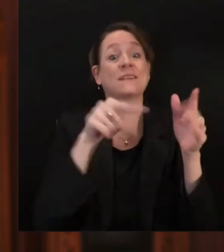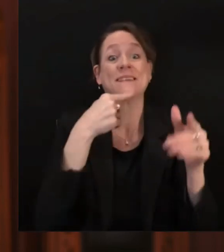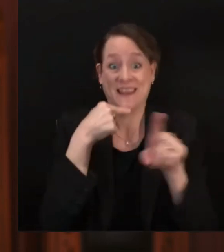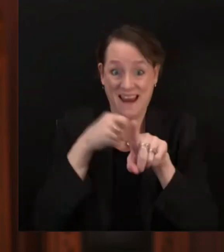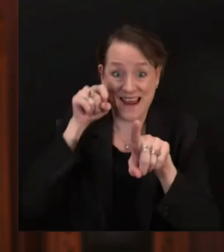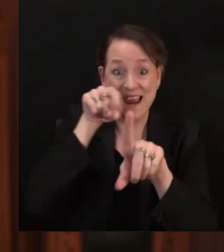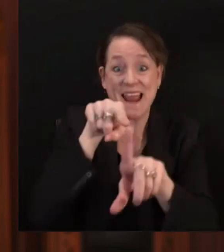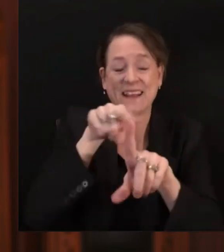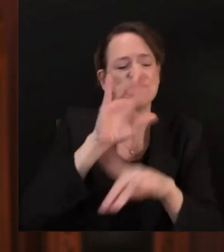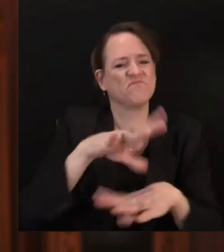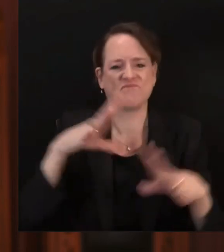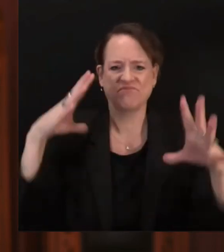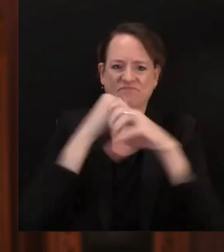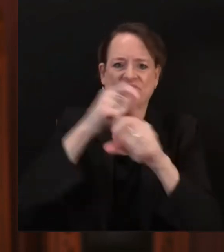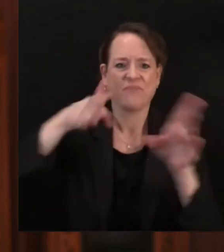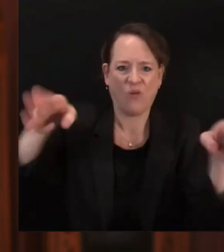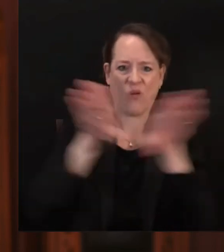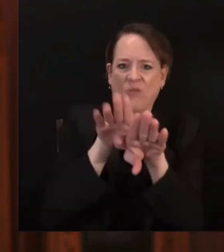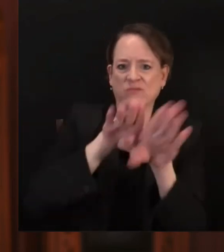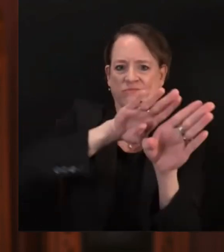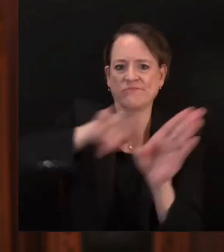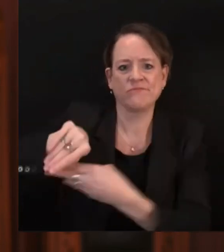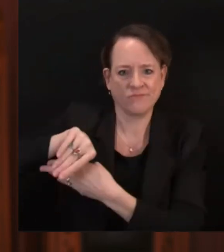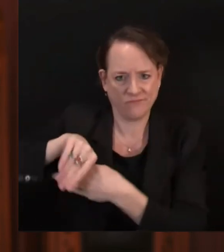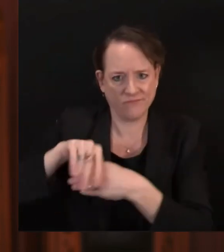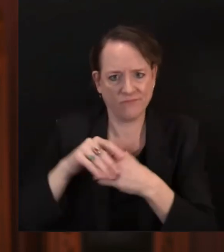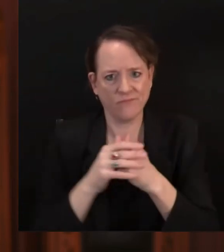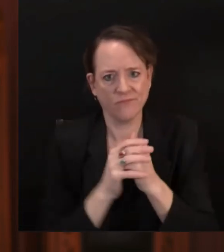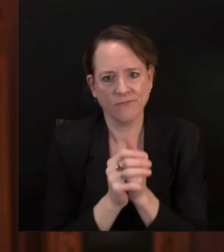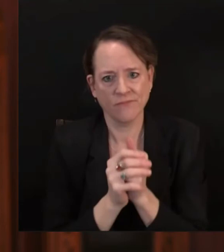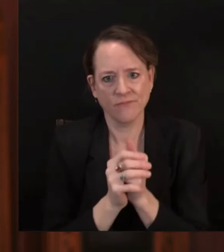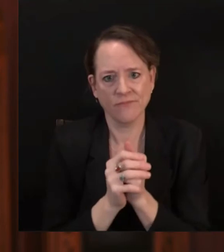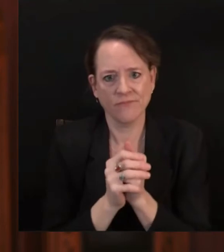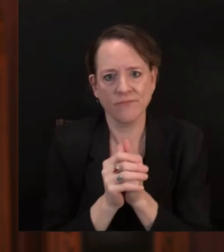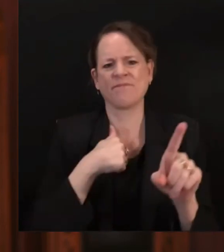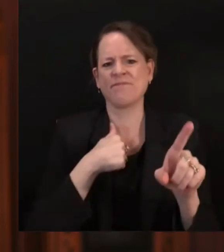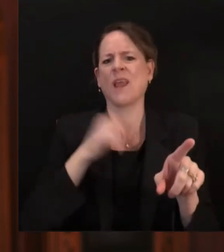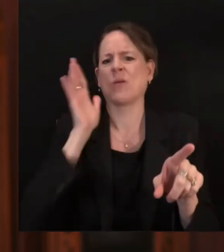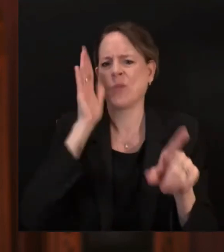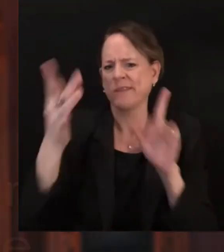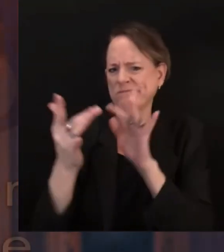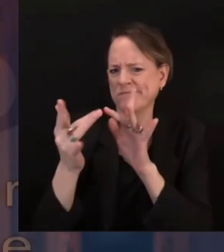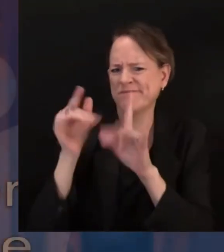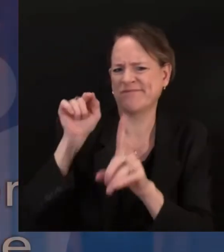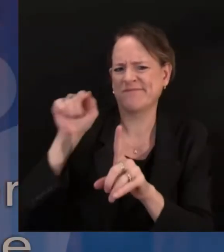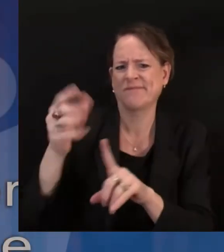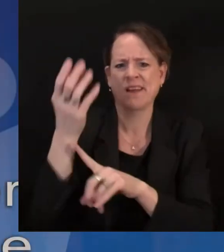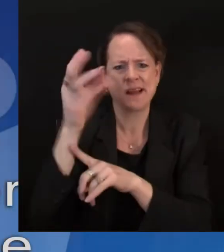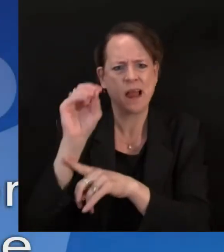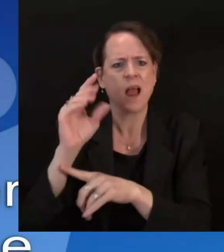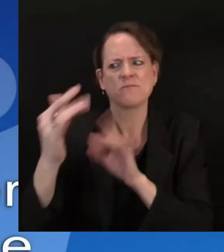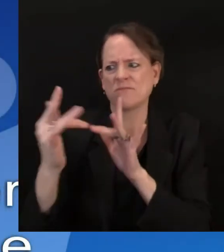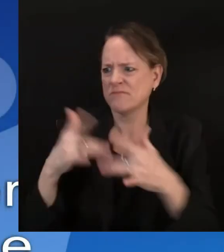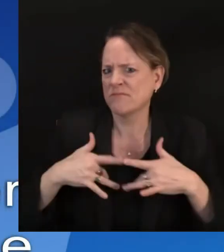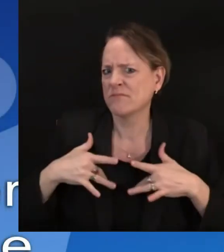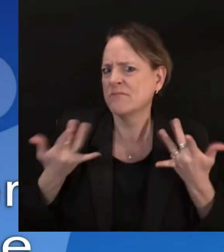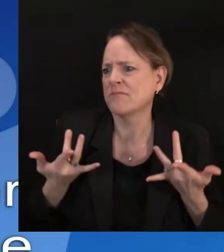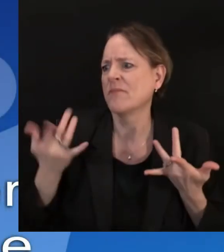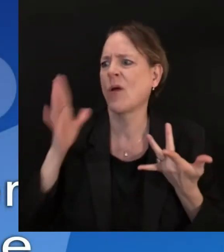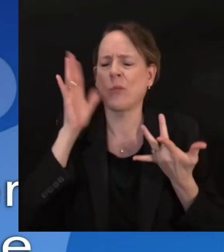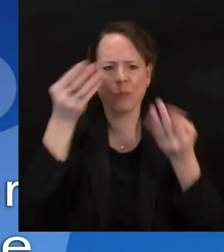But we'll get back to you, David, more specifically for your reader. Thank you, David. Now to Cami Rapson